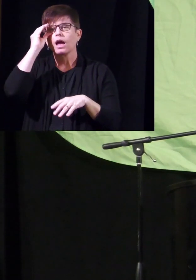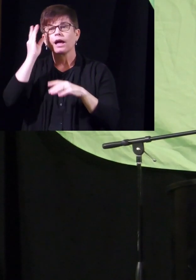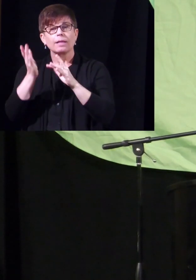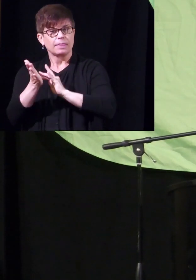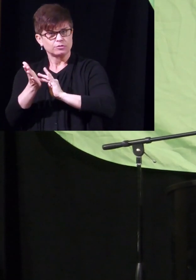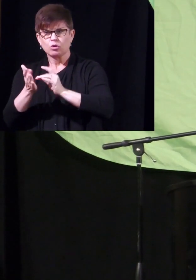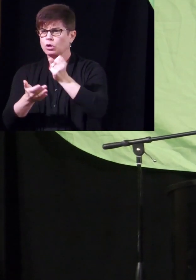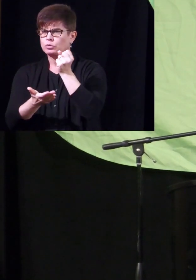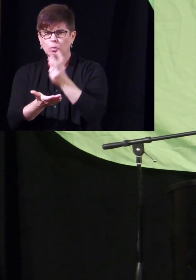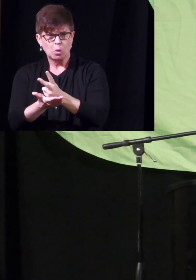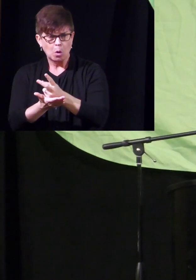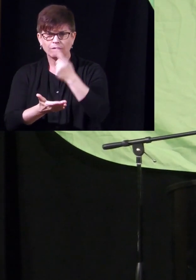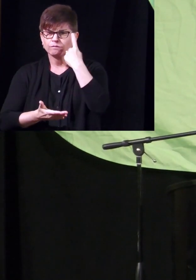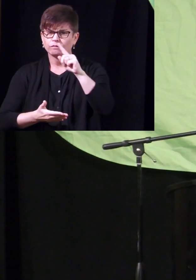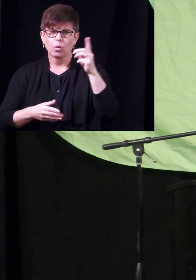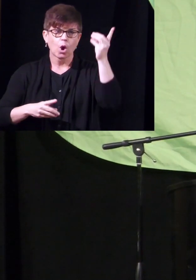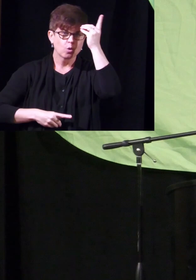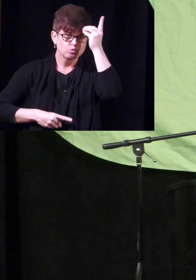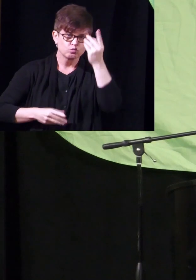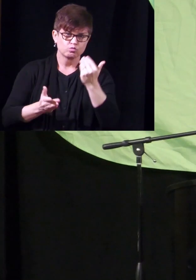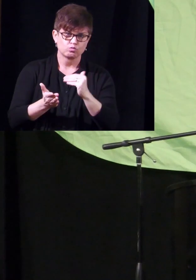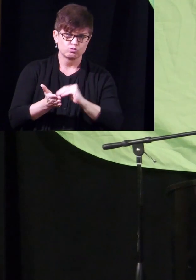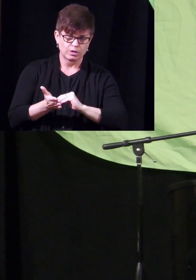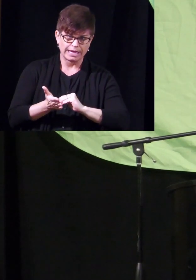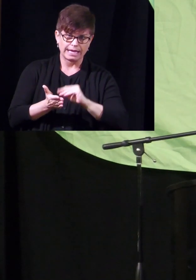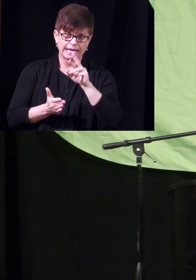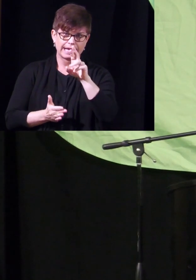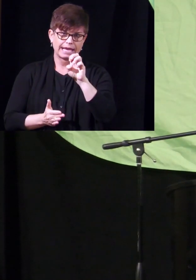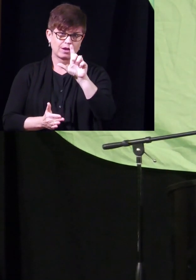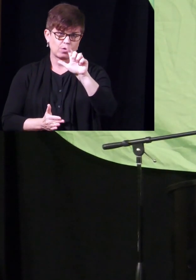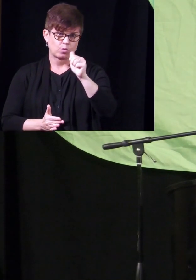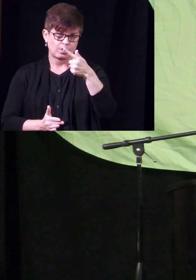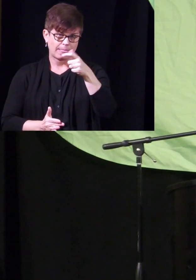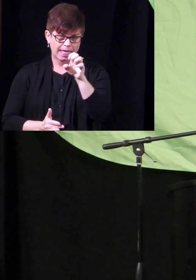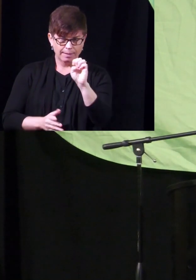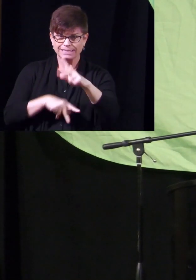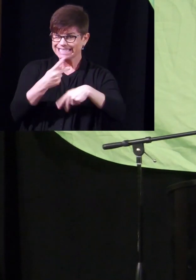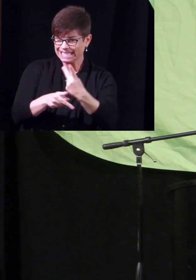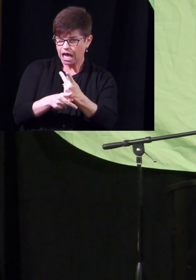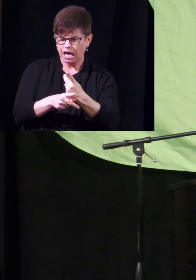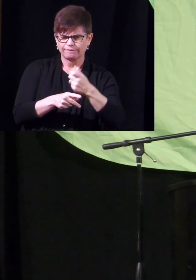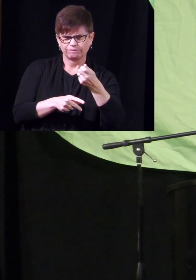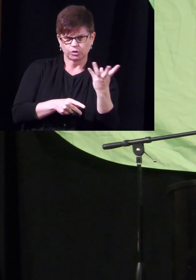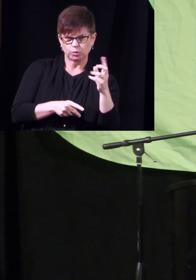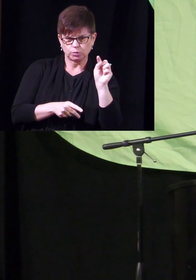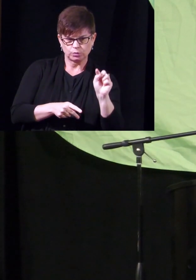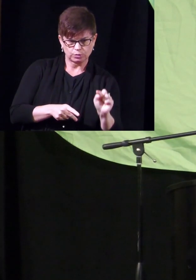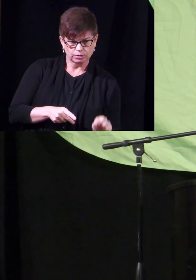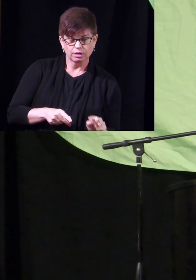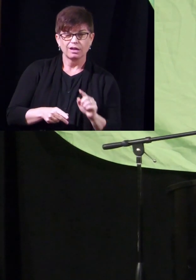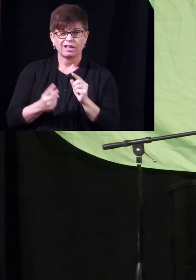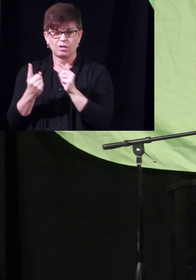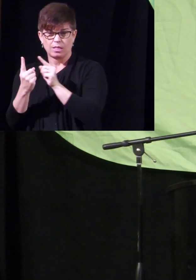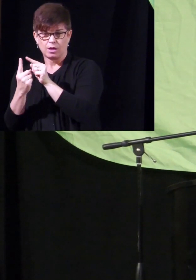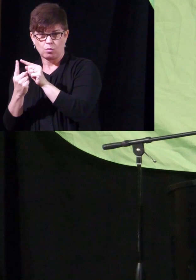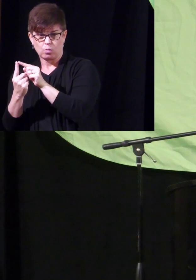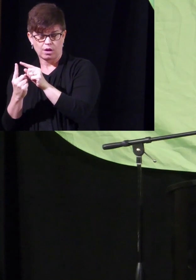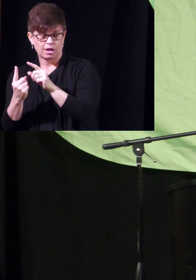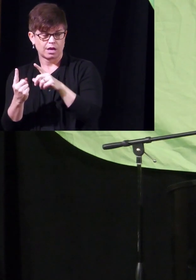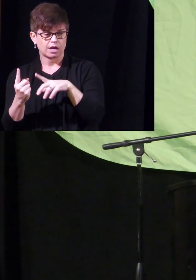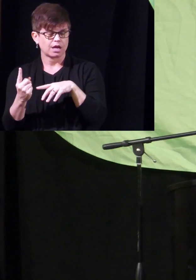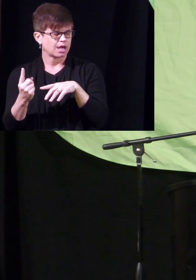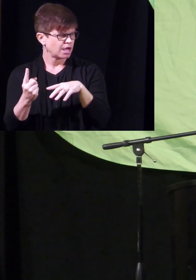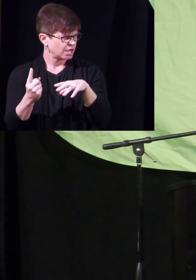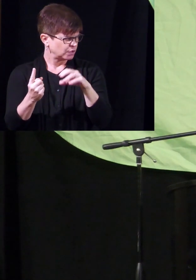approved for the relapsing types of MS, of which there are several, but only one of them, which is ocrelizumab, is